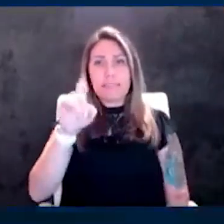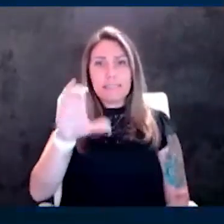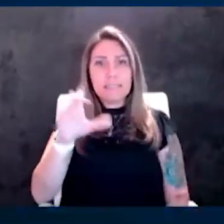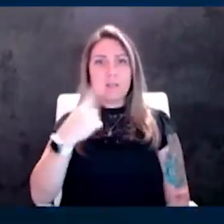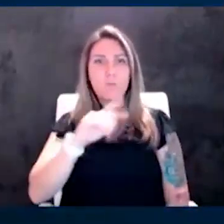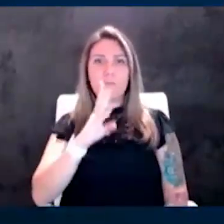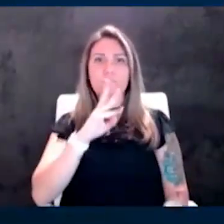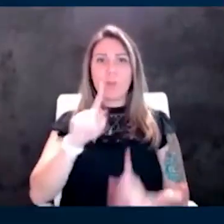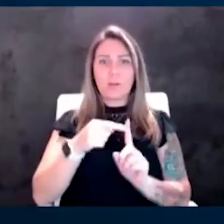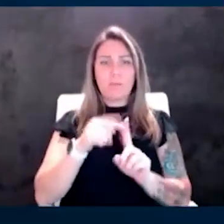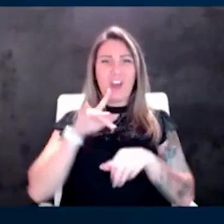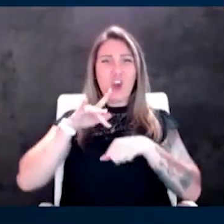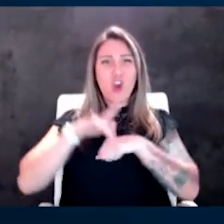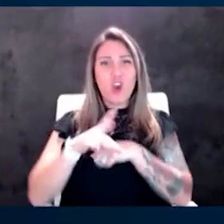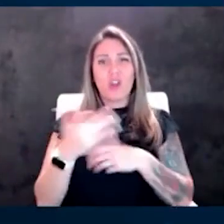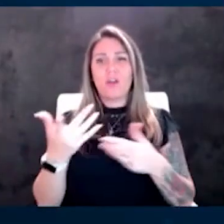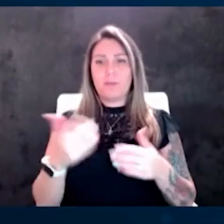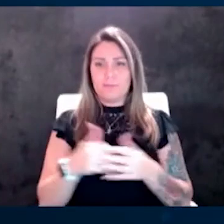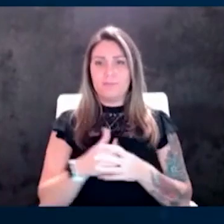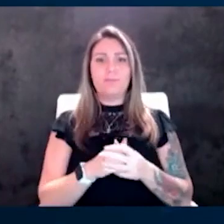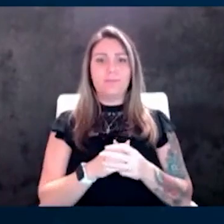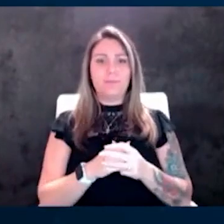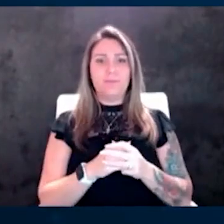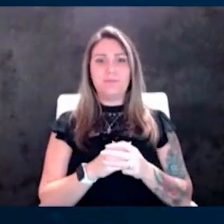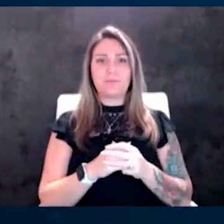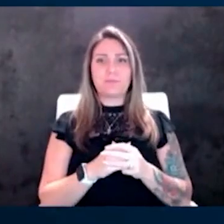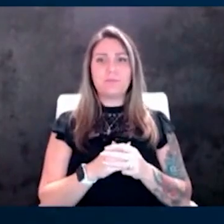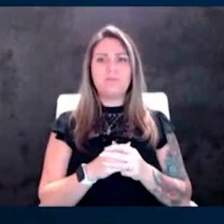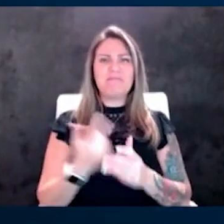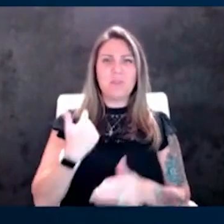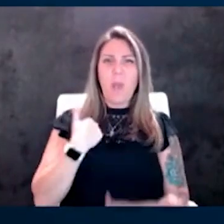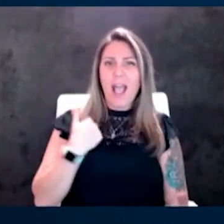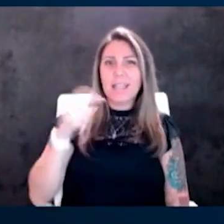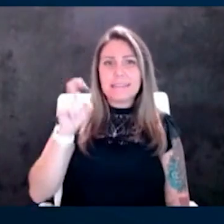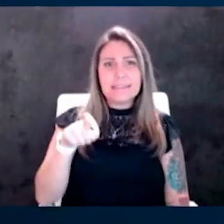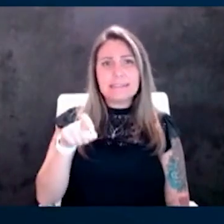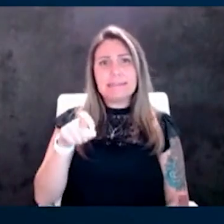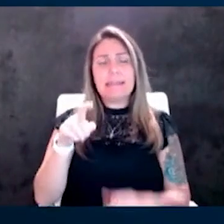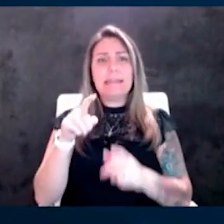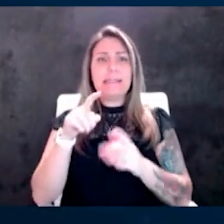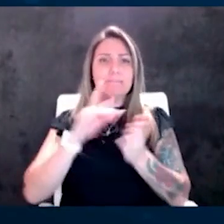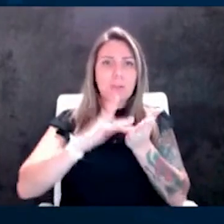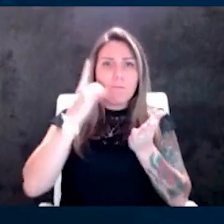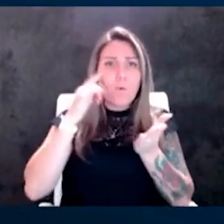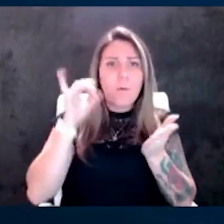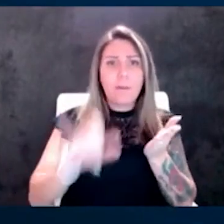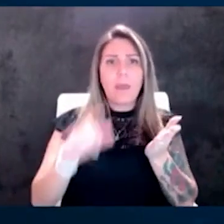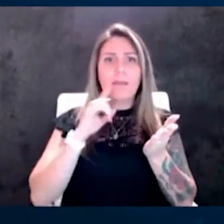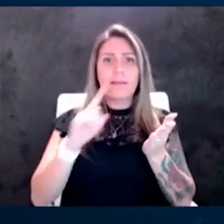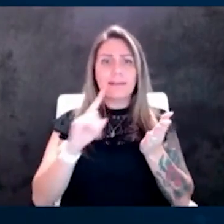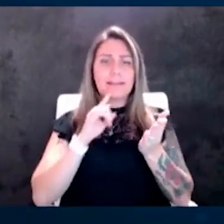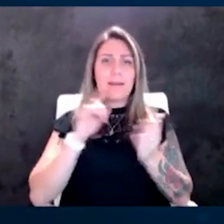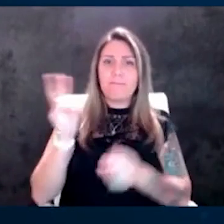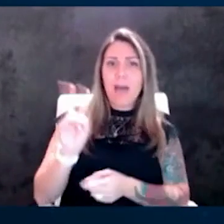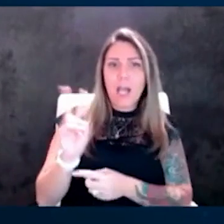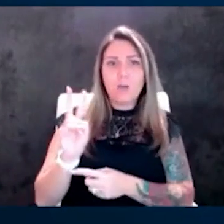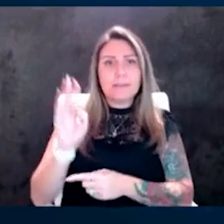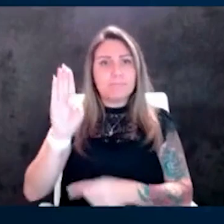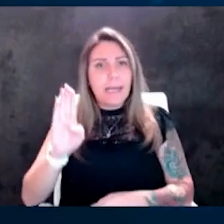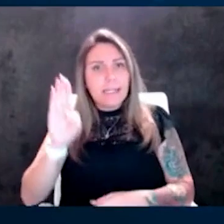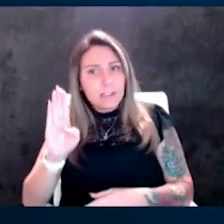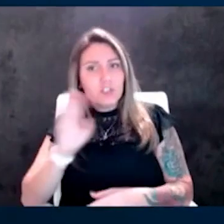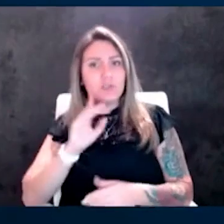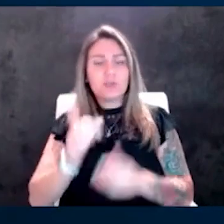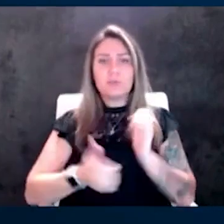earlier, just about, do I need antibiotics for this? Is it a bacteria? Is it a virus? Remember, most of these respiratory